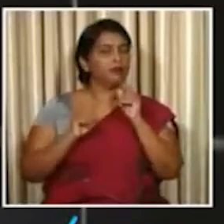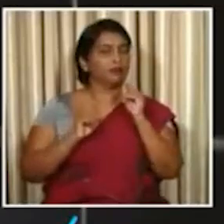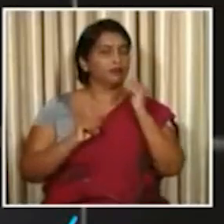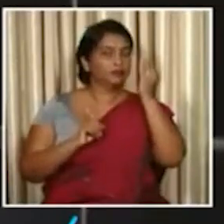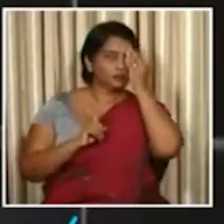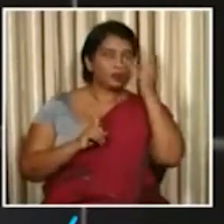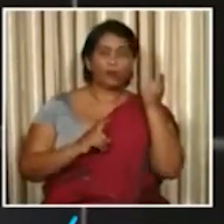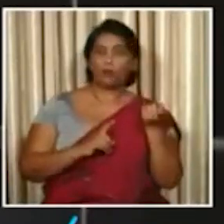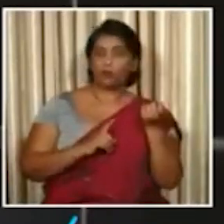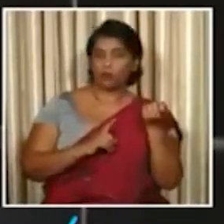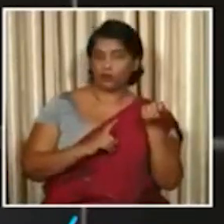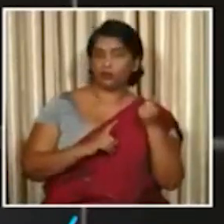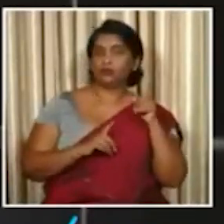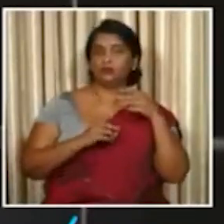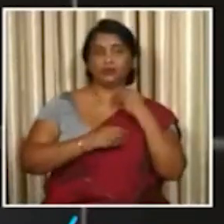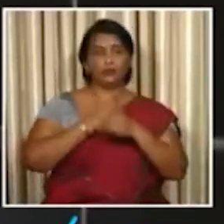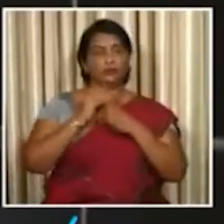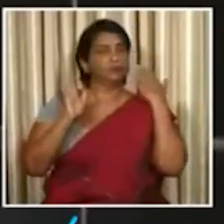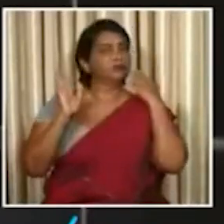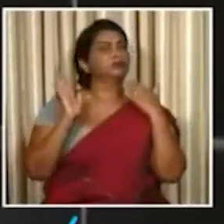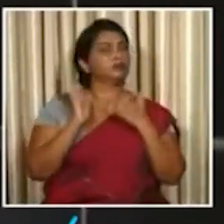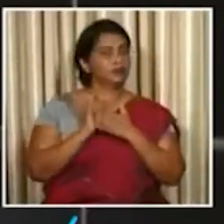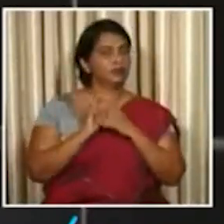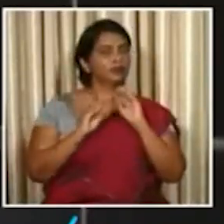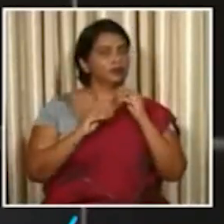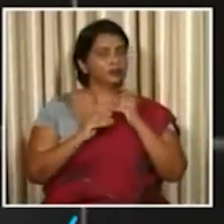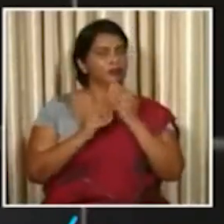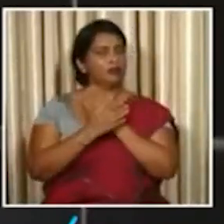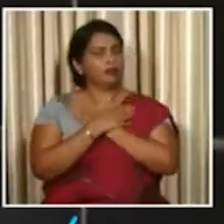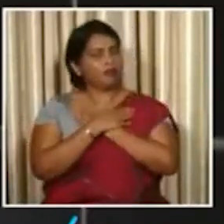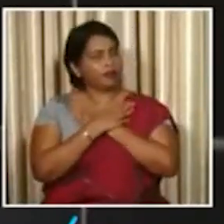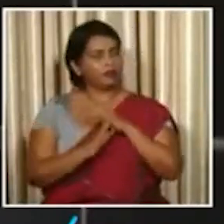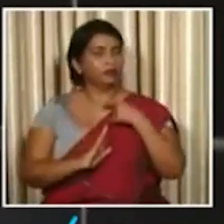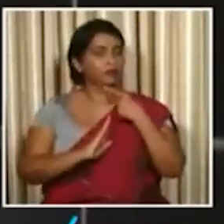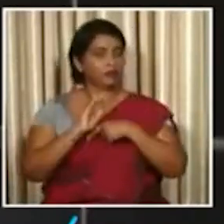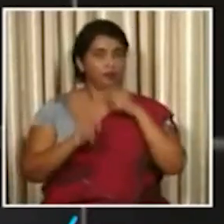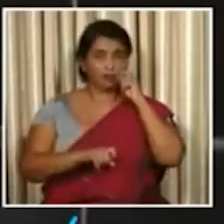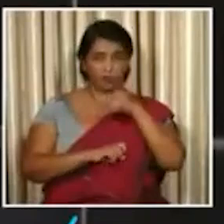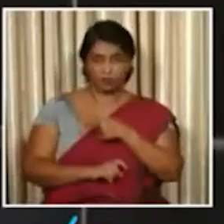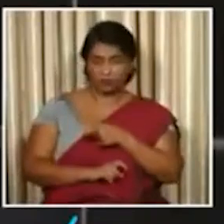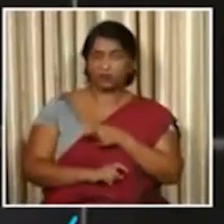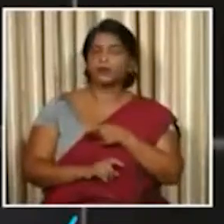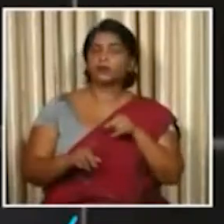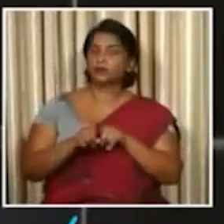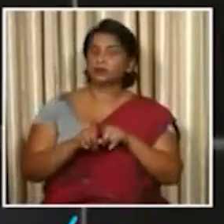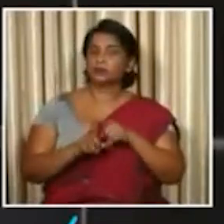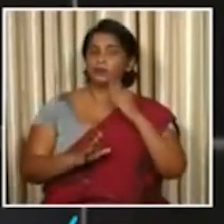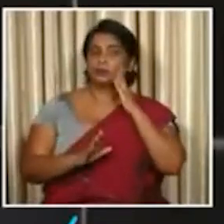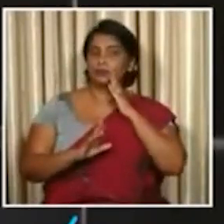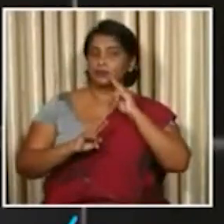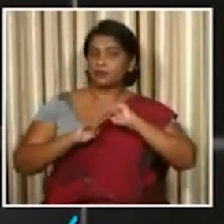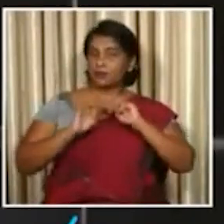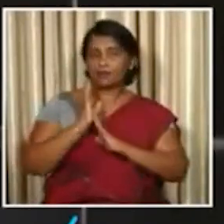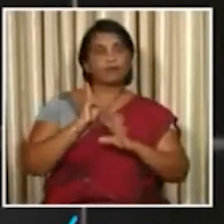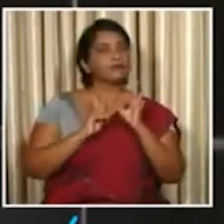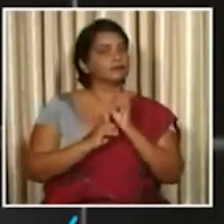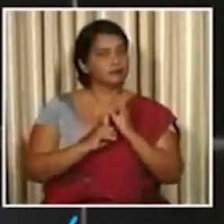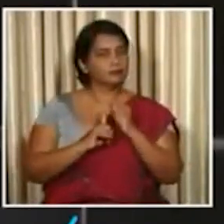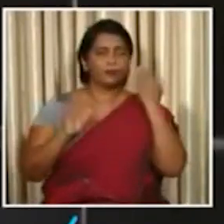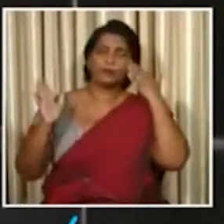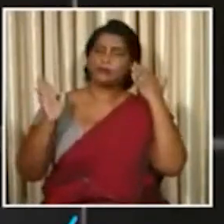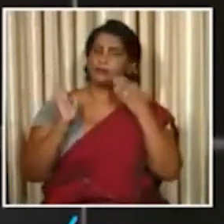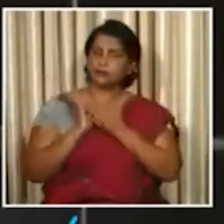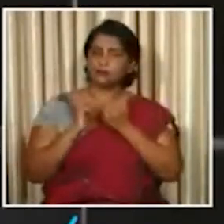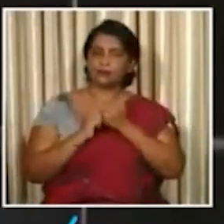lands and infrastructures. The Ministry of Foreign Affairs should refocus its attention on the Israeli-Palestinian question and show